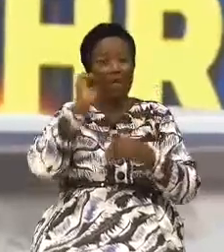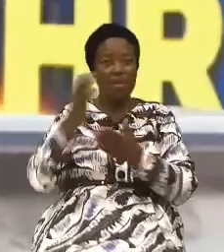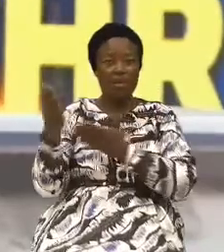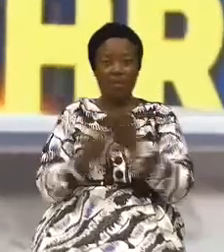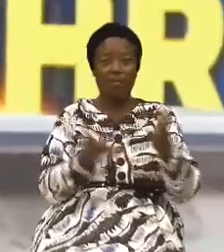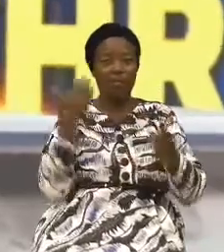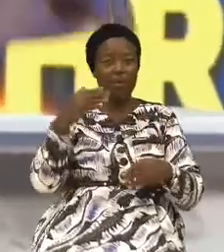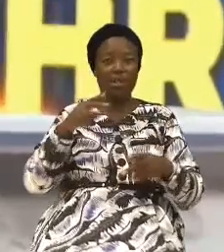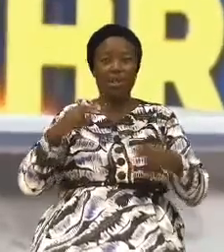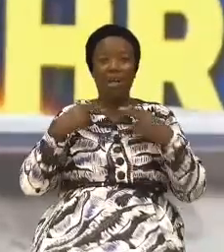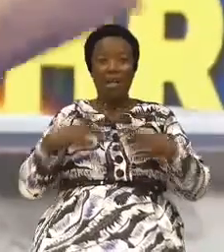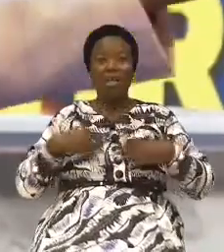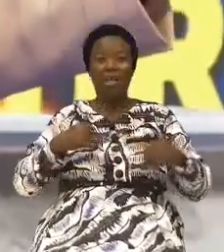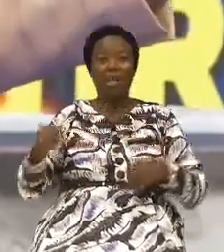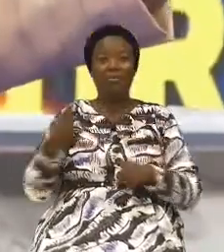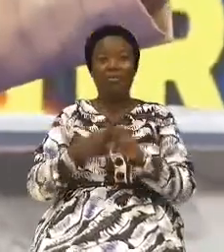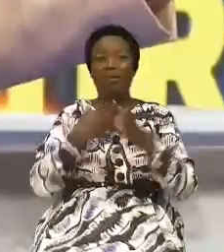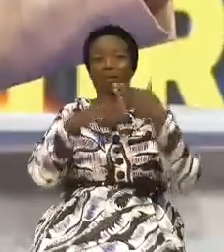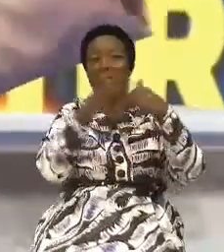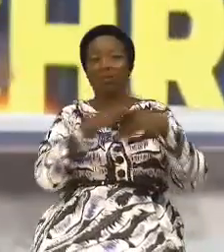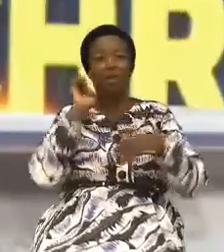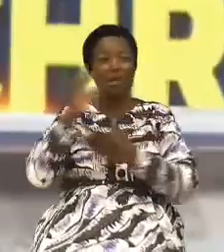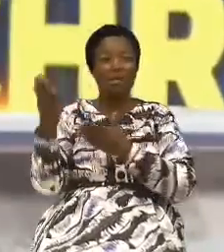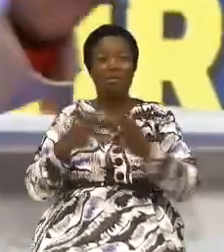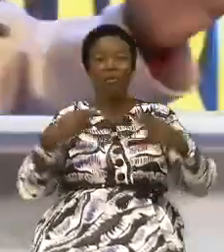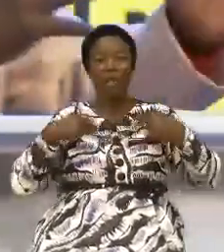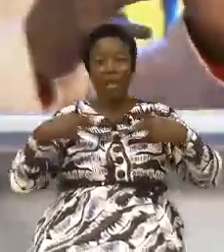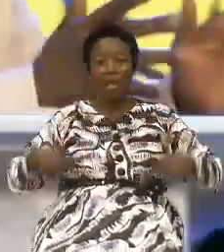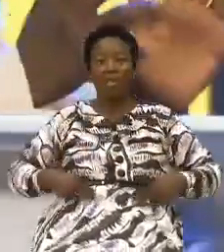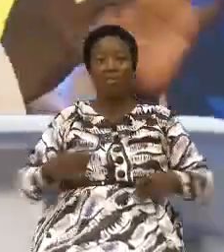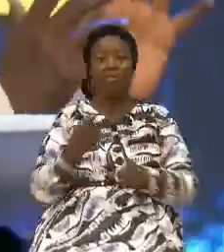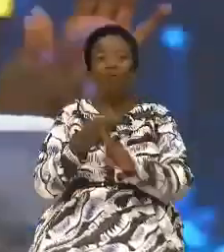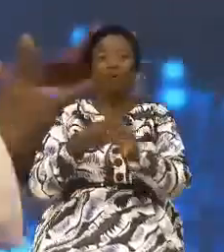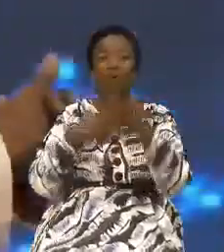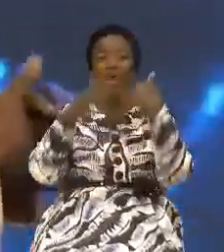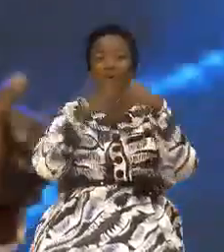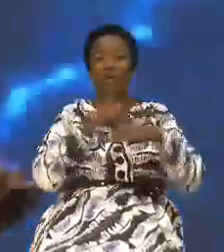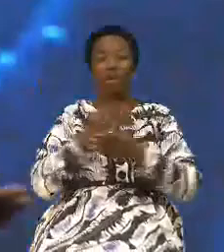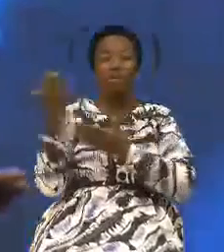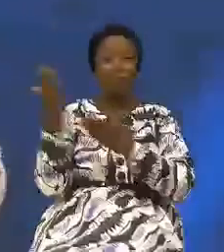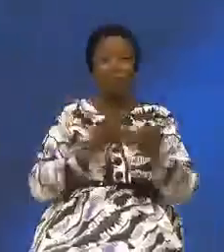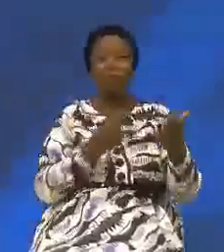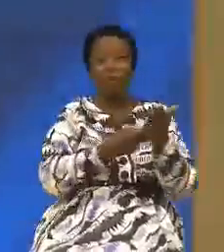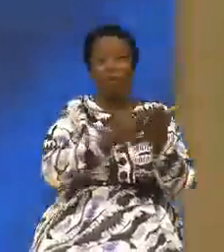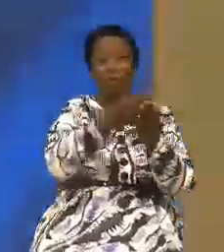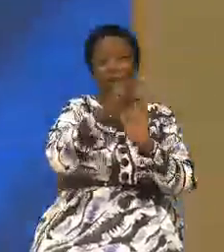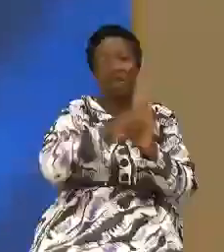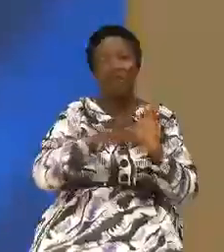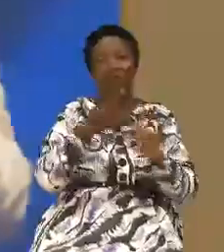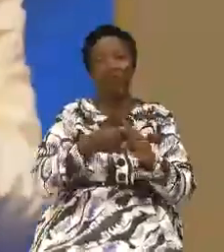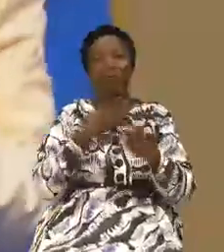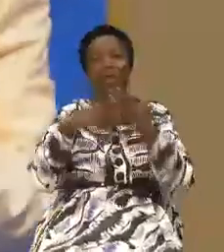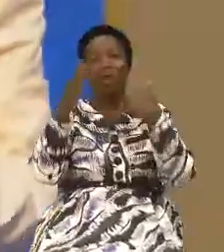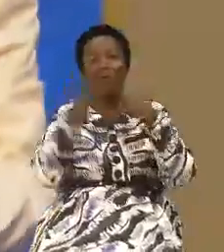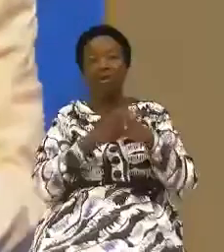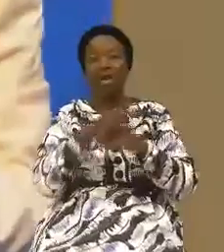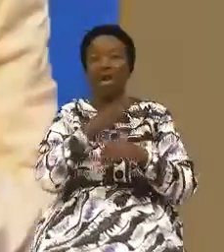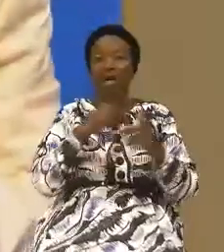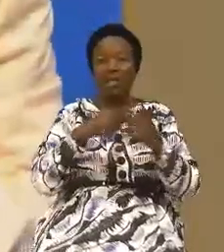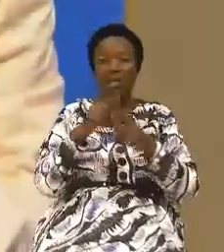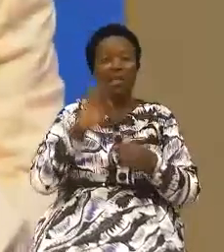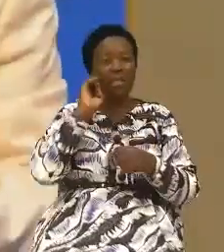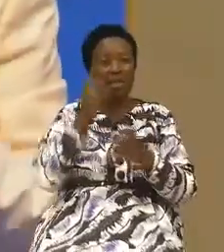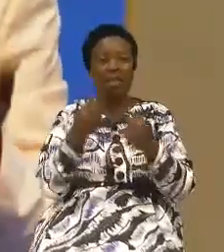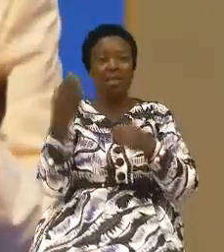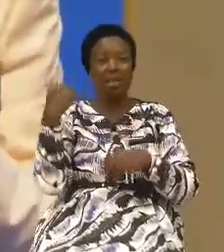from heaven. He brought help from heaven. He brought holiness from heaven. And he came,